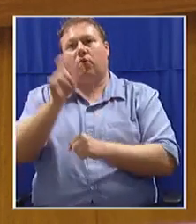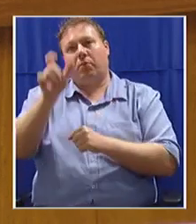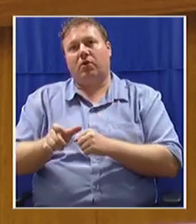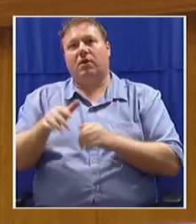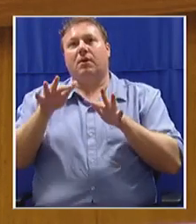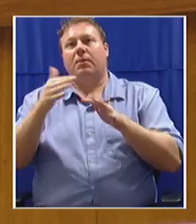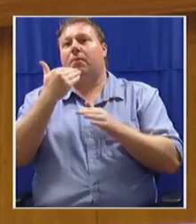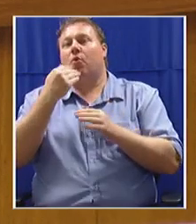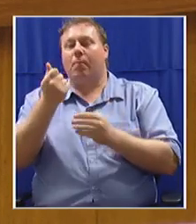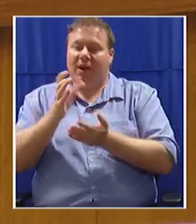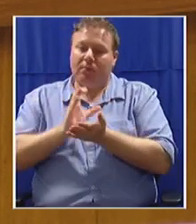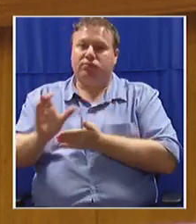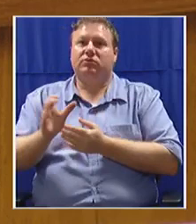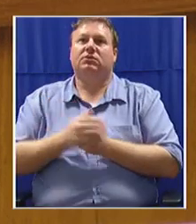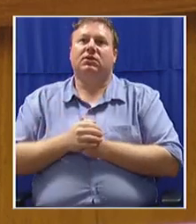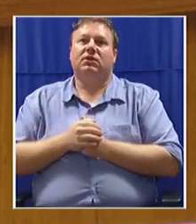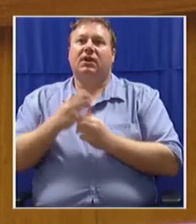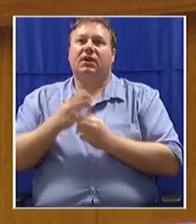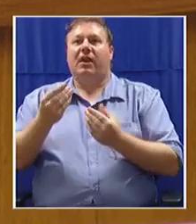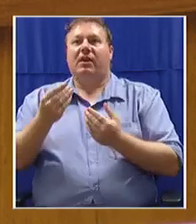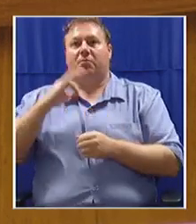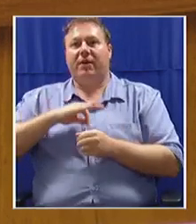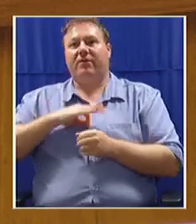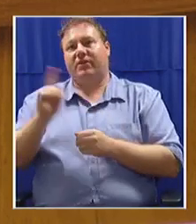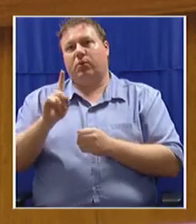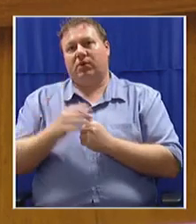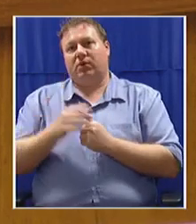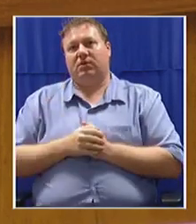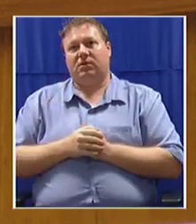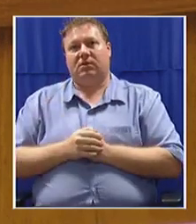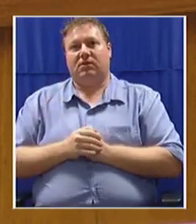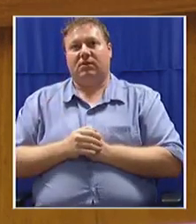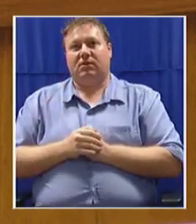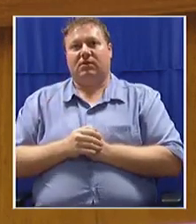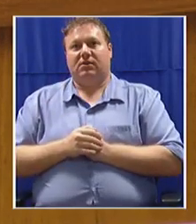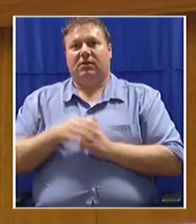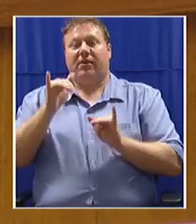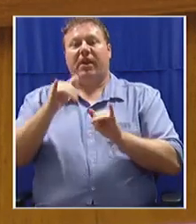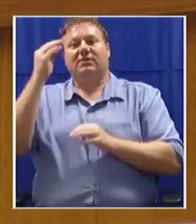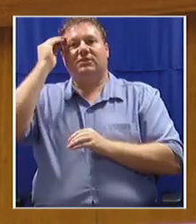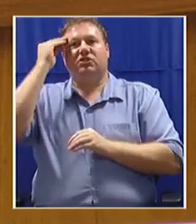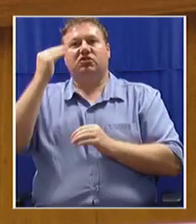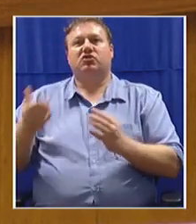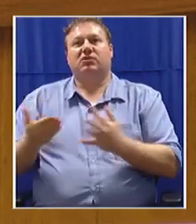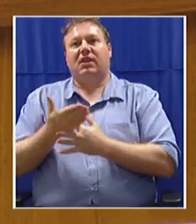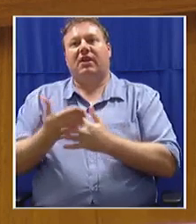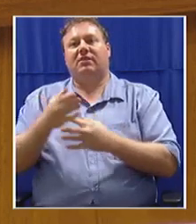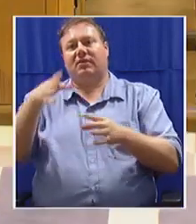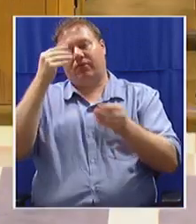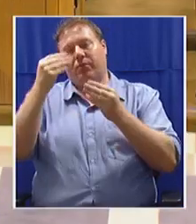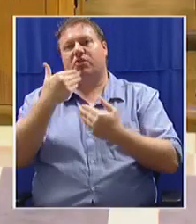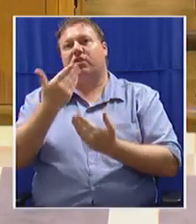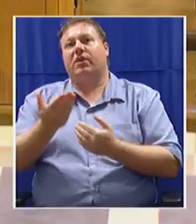that funded him and also what do they stand to benefit. That is in the interest of access to information. Thank you very much. Thank